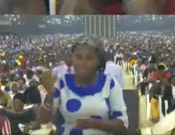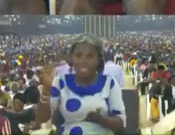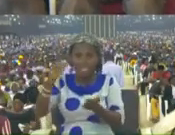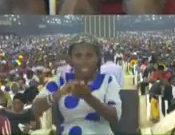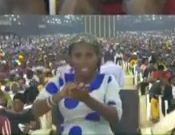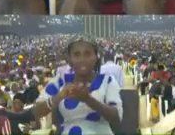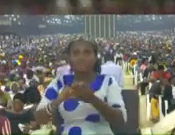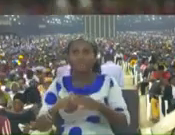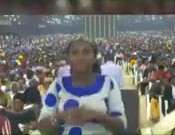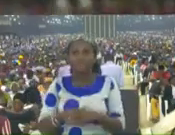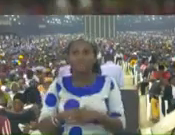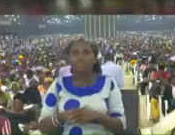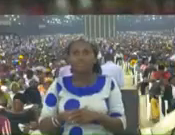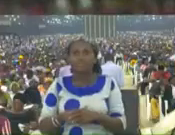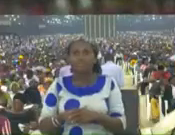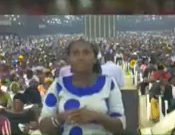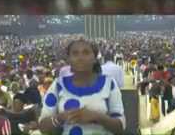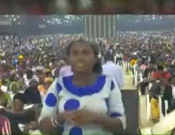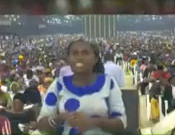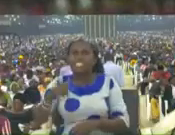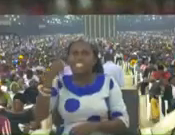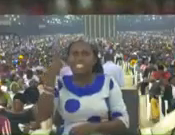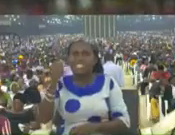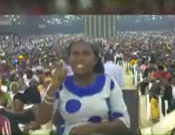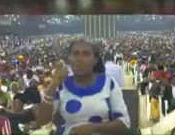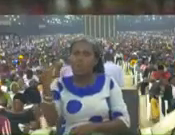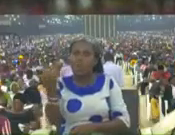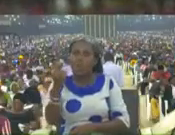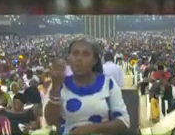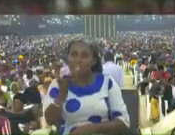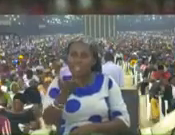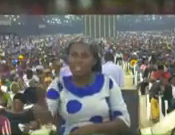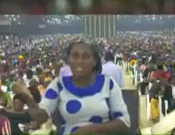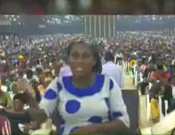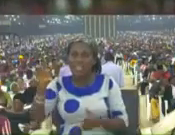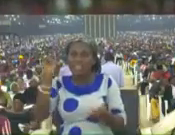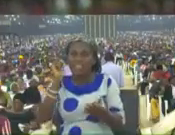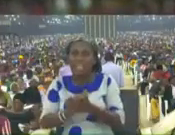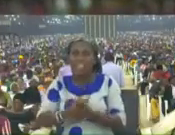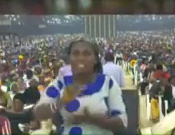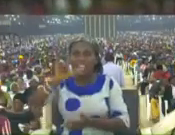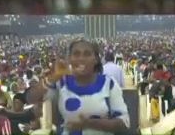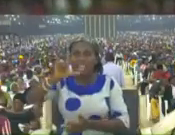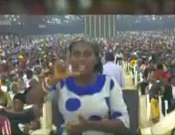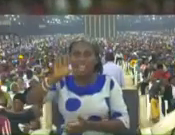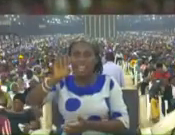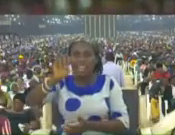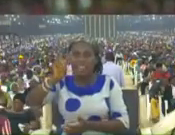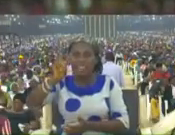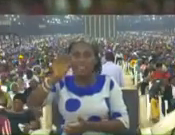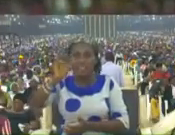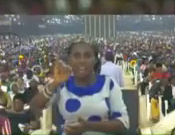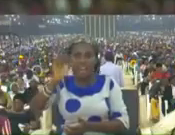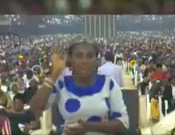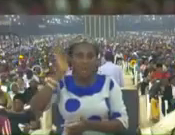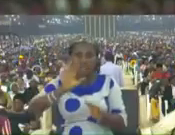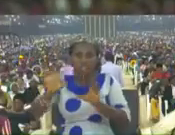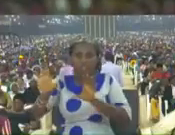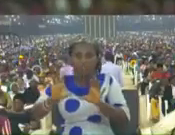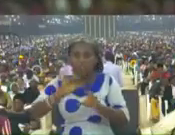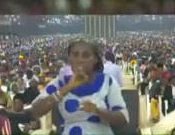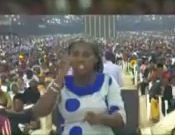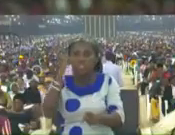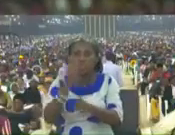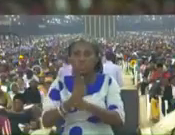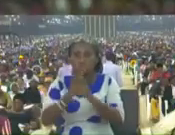the only thing that Levi will be doing will be worshiping me. They won't do any manual labor. I